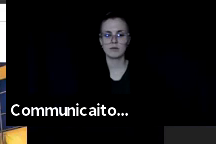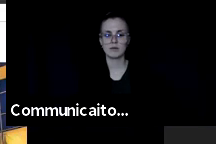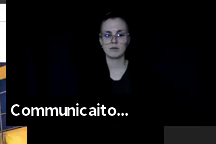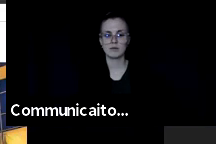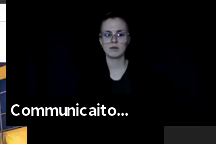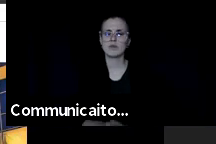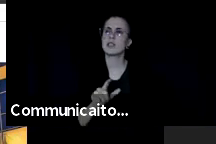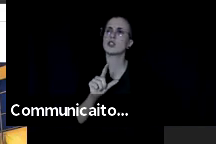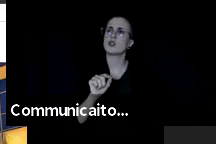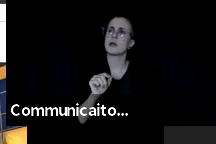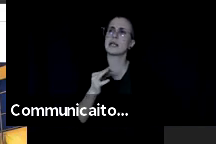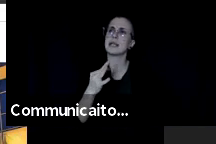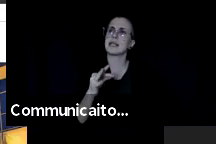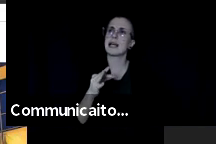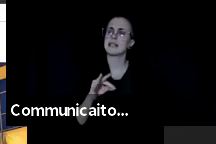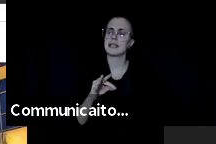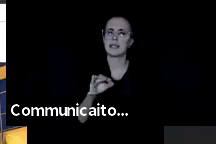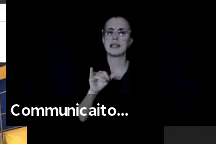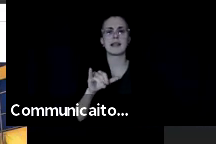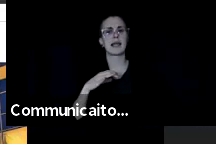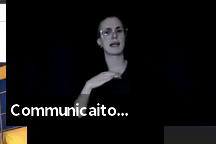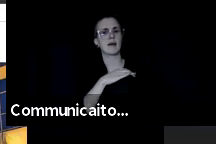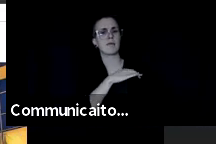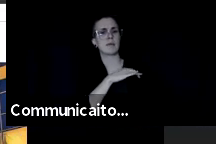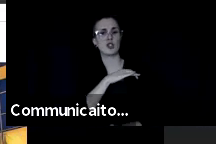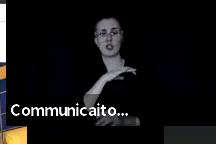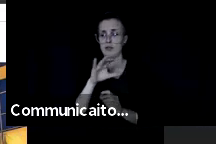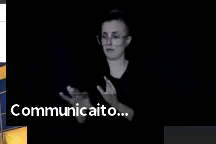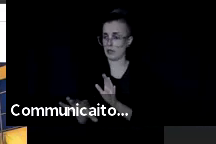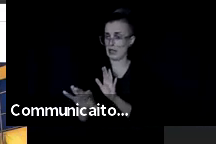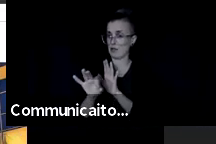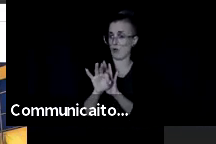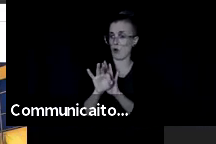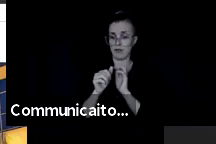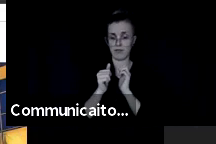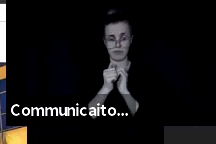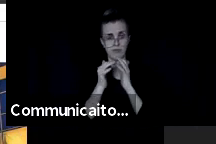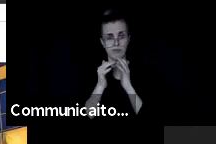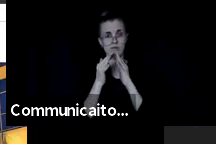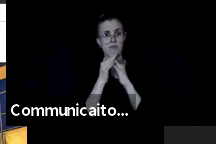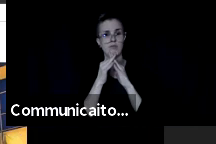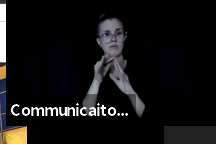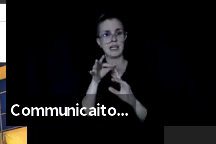2019, the commission appointed a special task force to